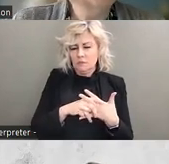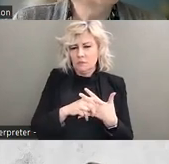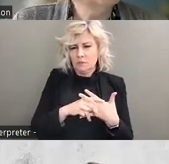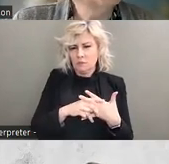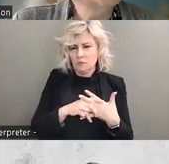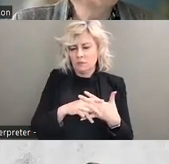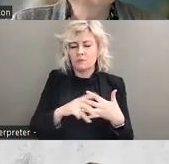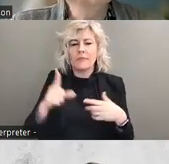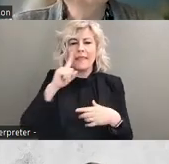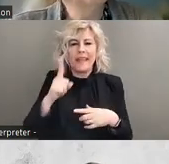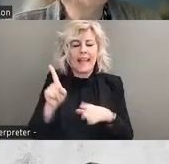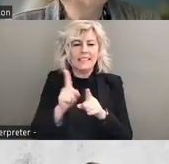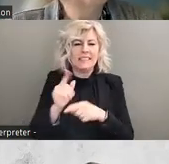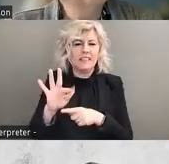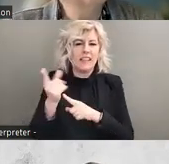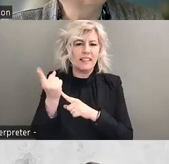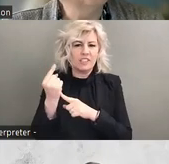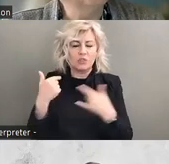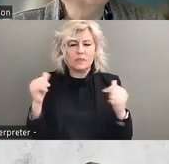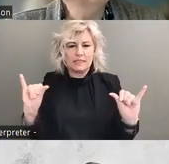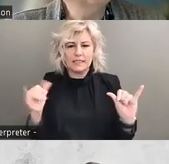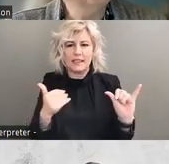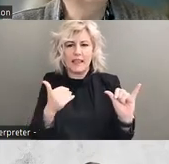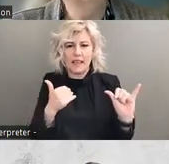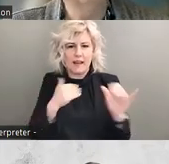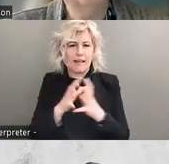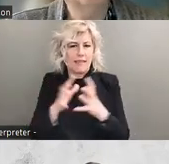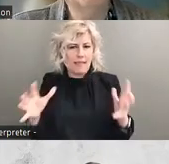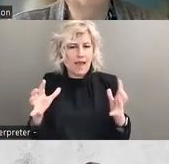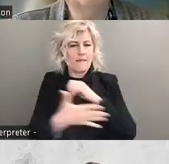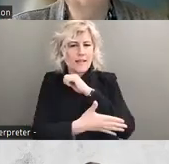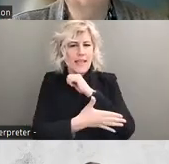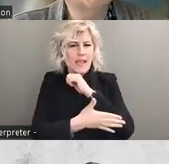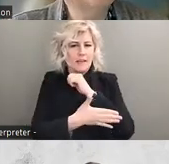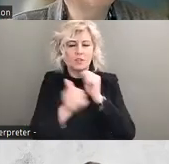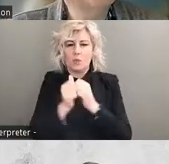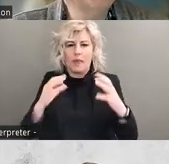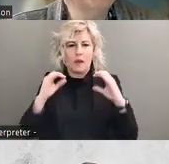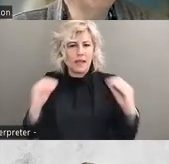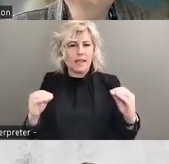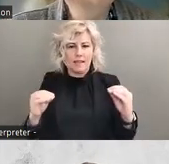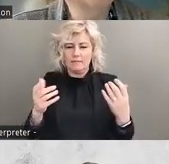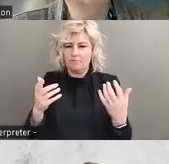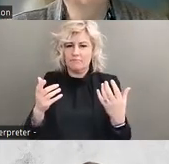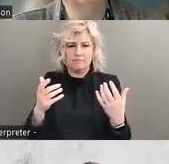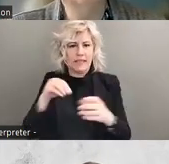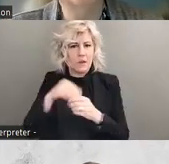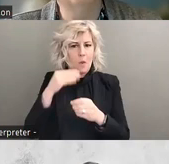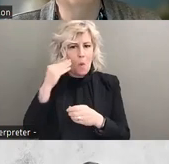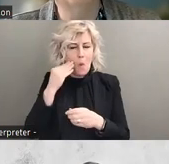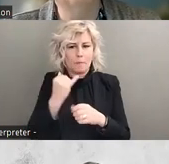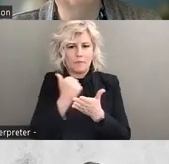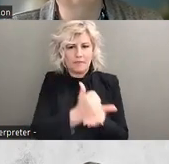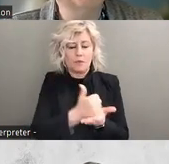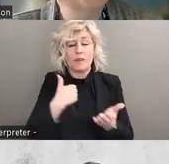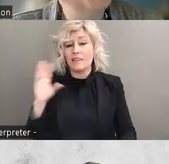of last year, we still had a lot of counties without in-home intervention. We have 67,